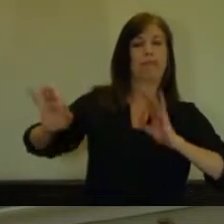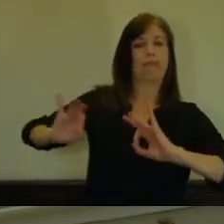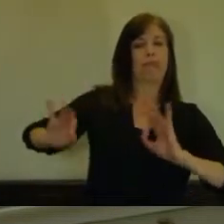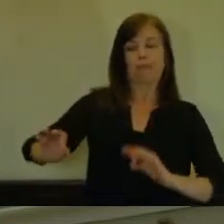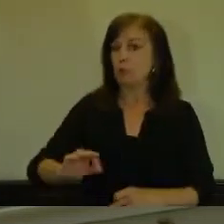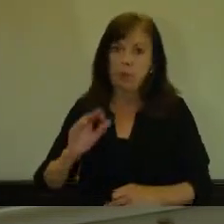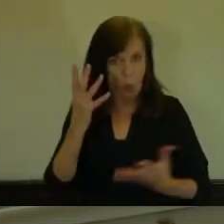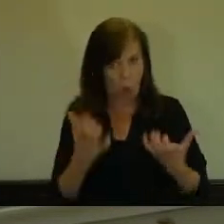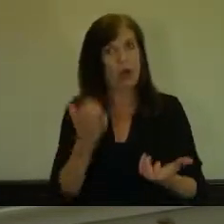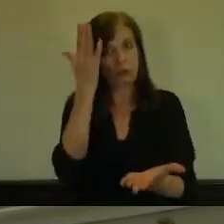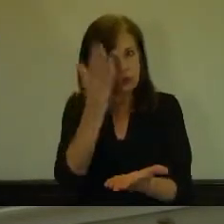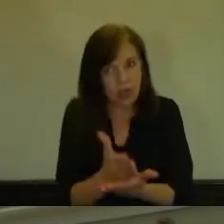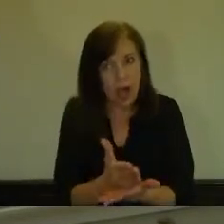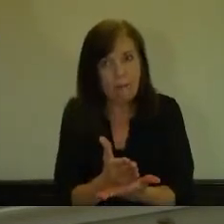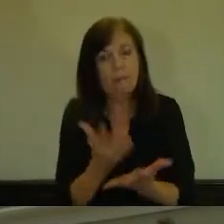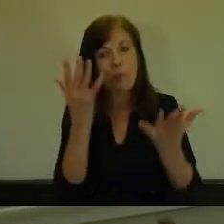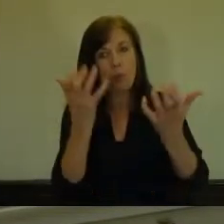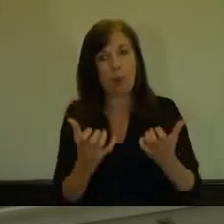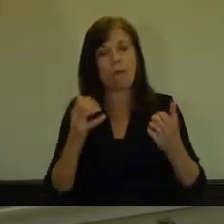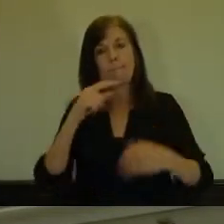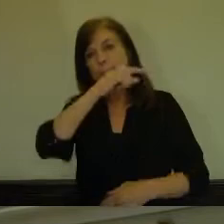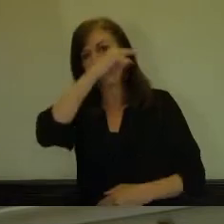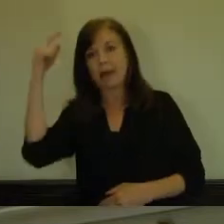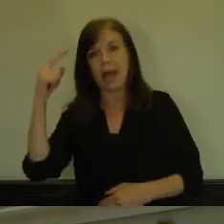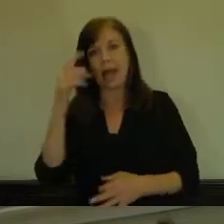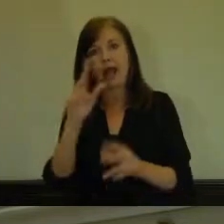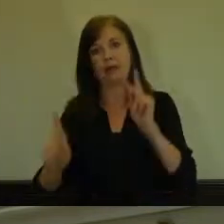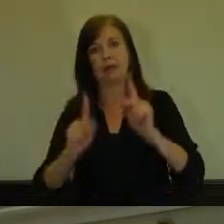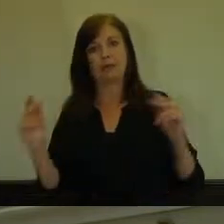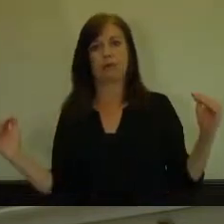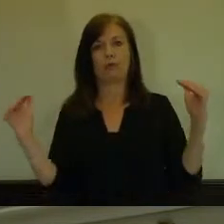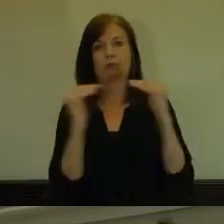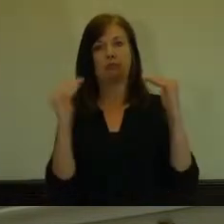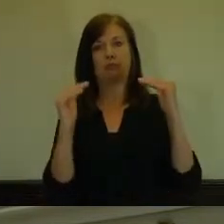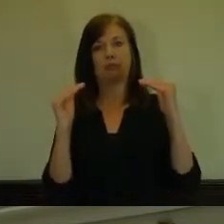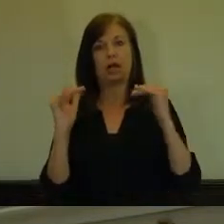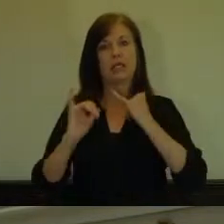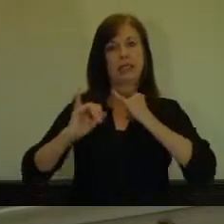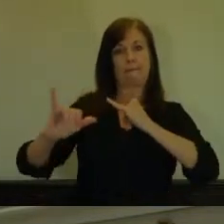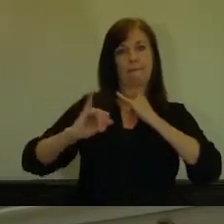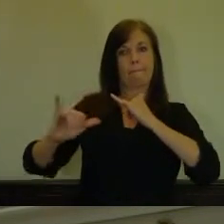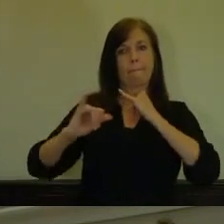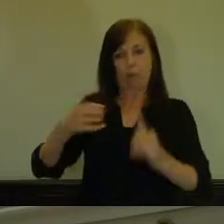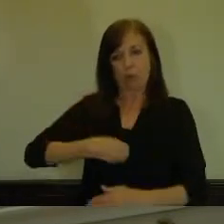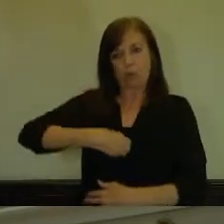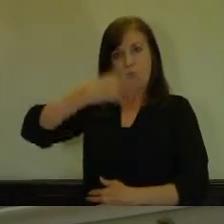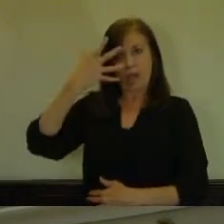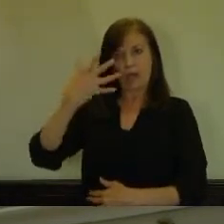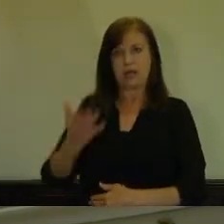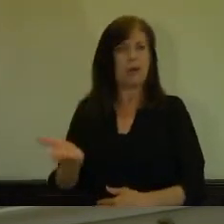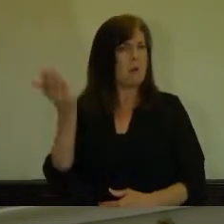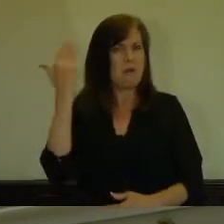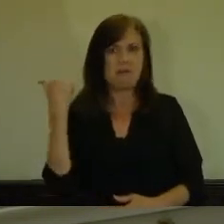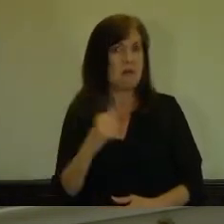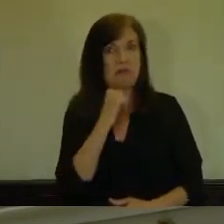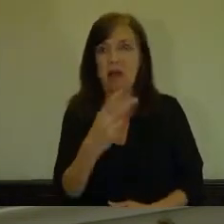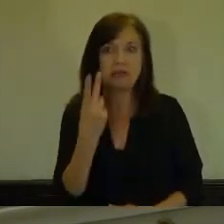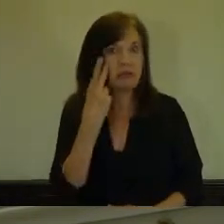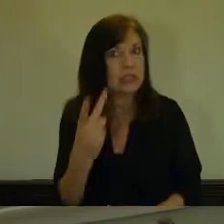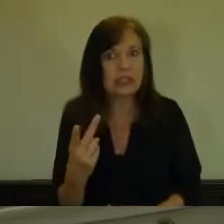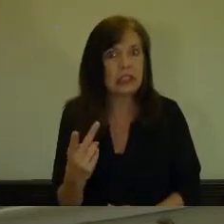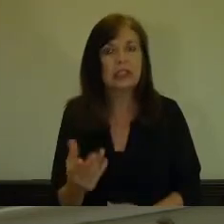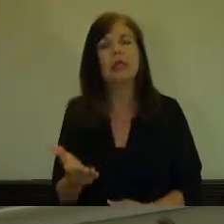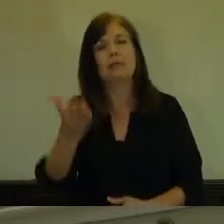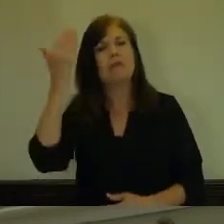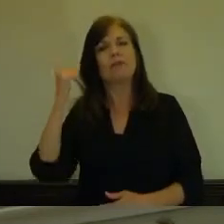lives to exist in the shadows of American inequities. We've not seen such a coming together since the civil